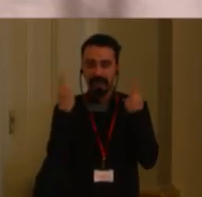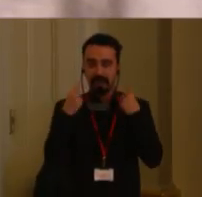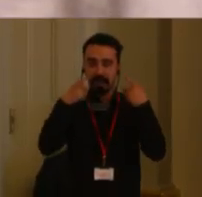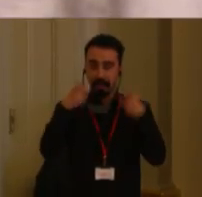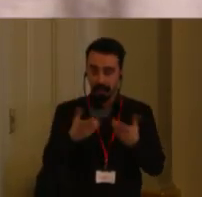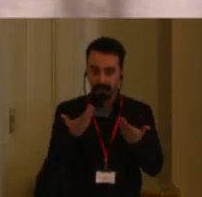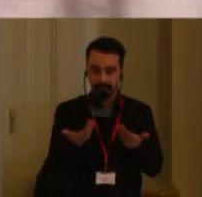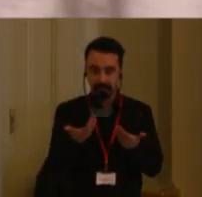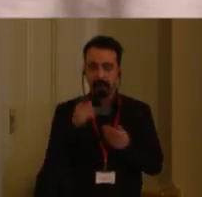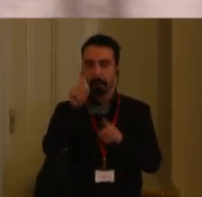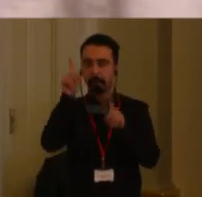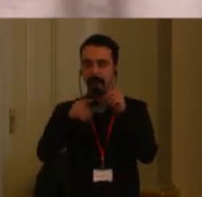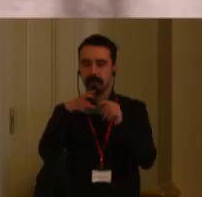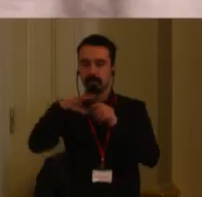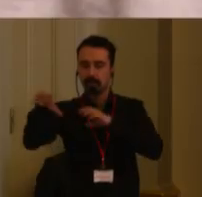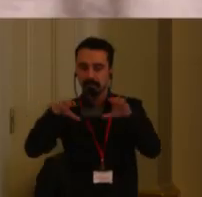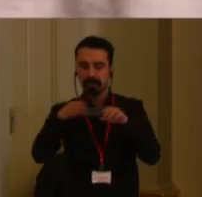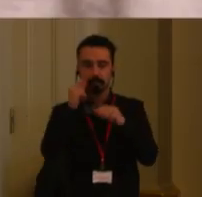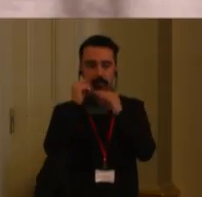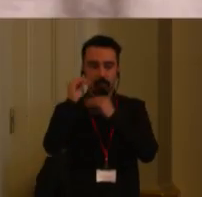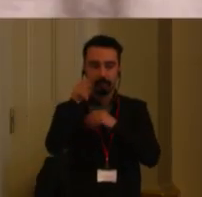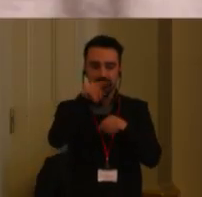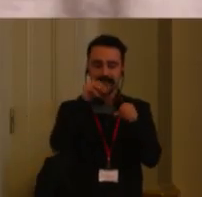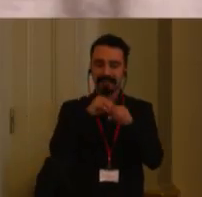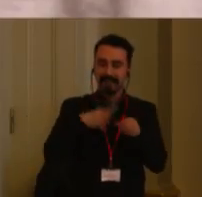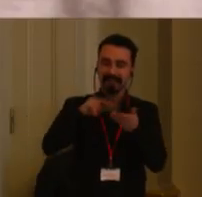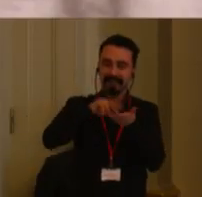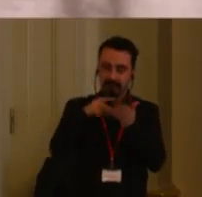their needs and to build a brighter future together.